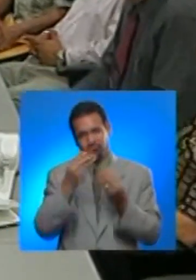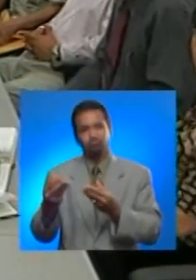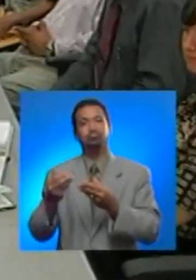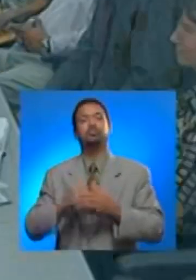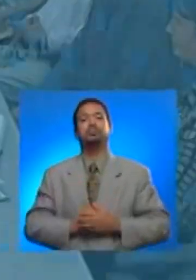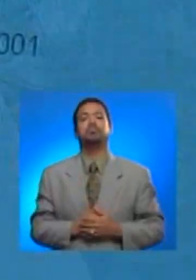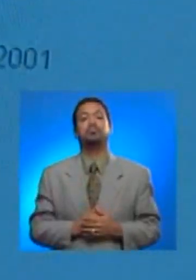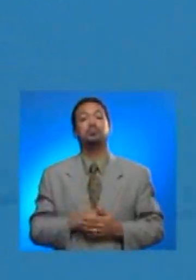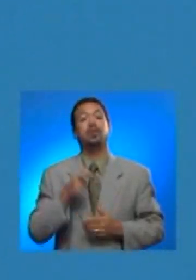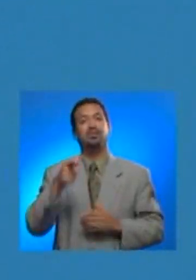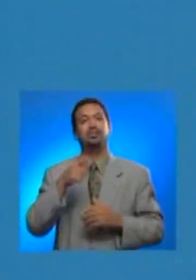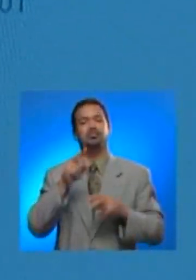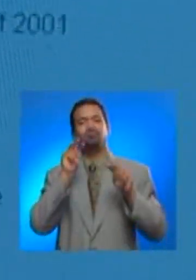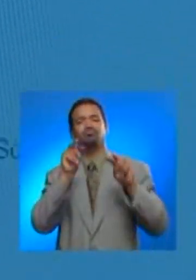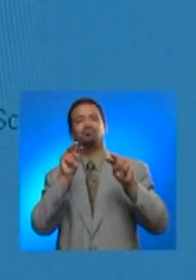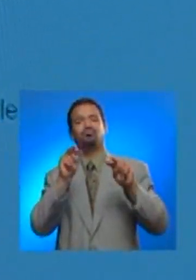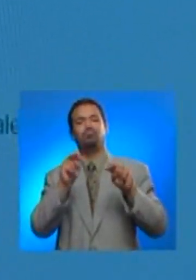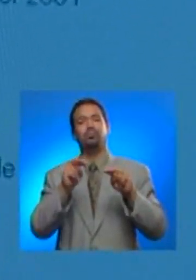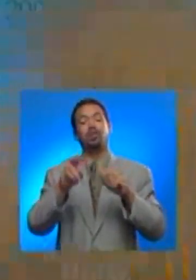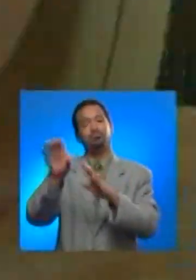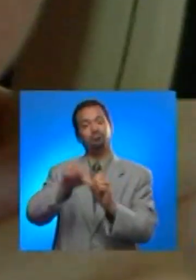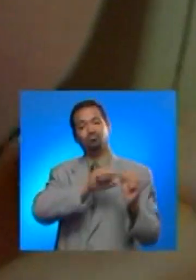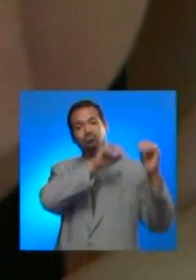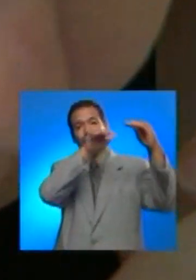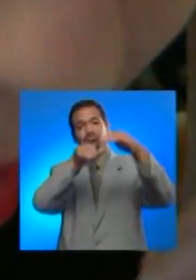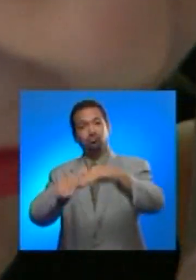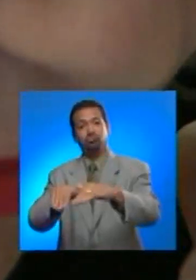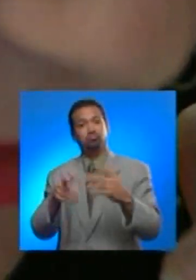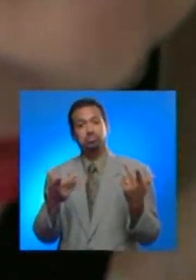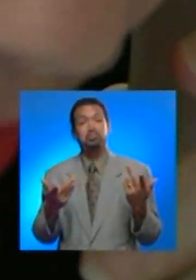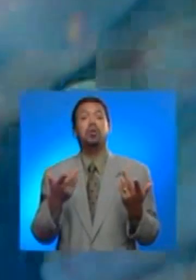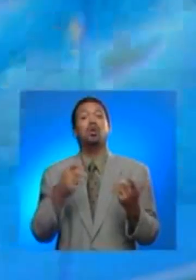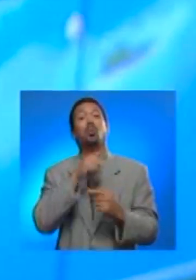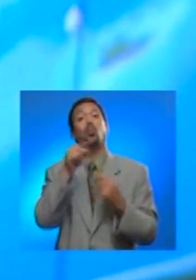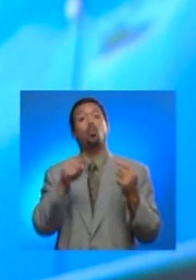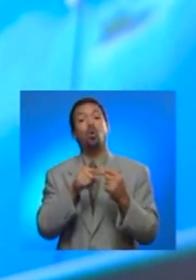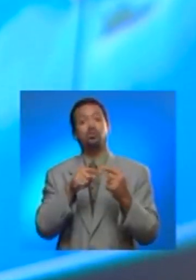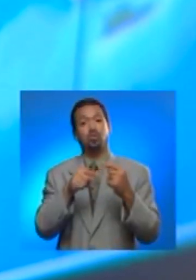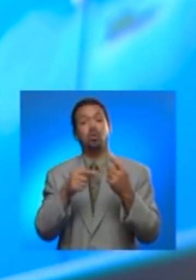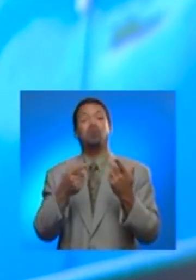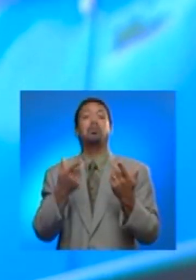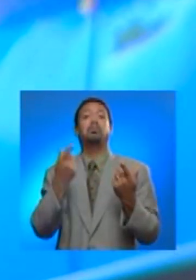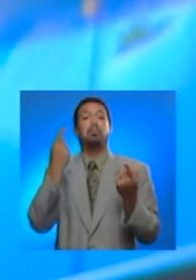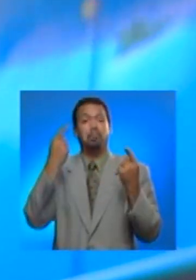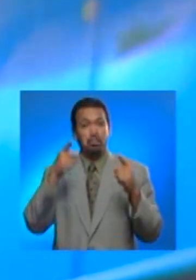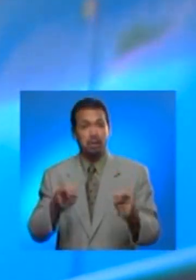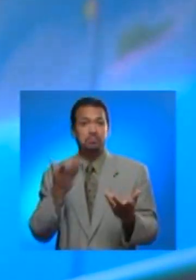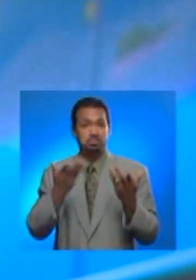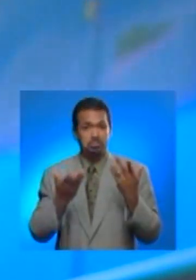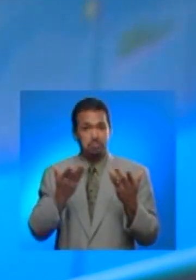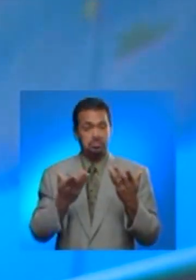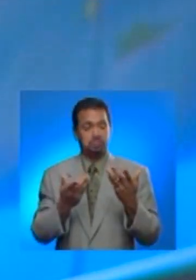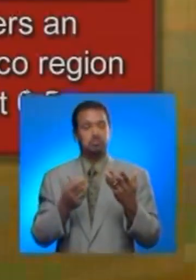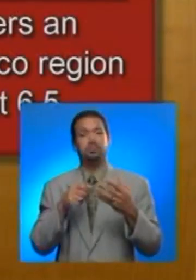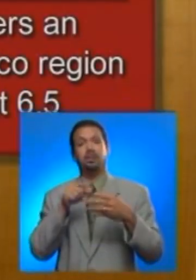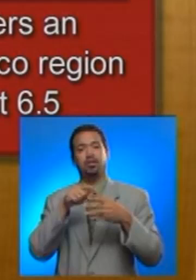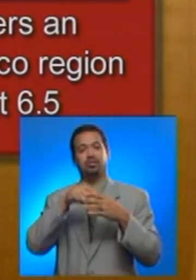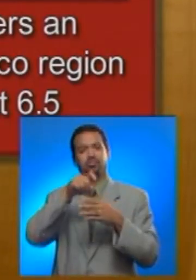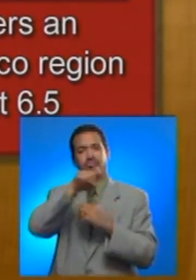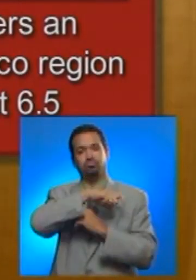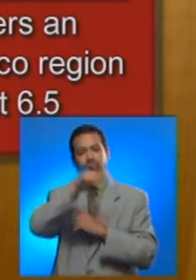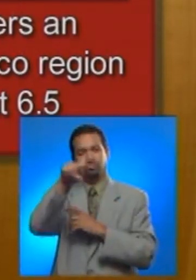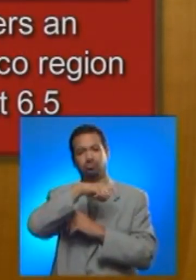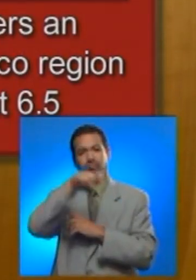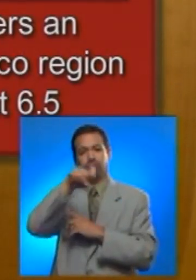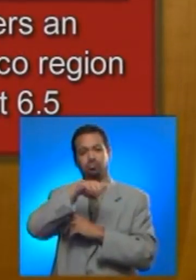A tsunami warning will be released if a tsunami was or may have been generated. One or more of the following situations could